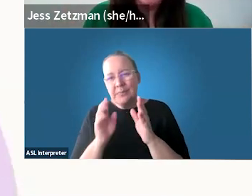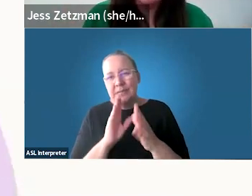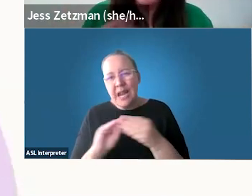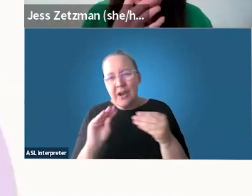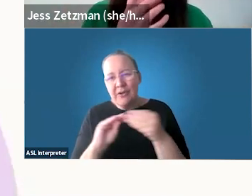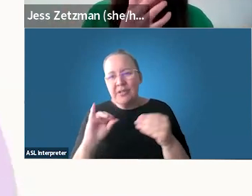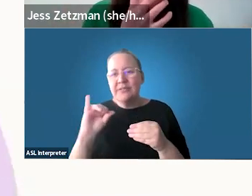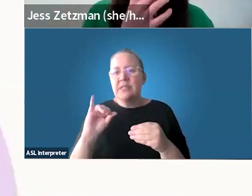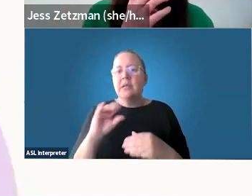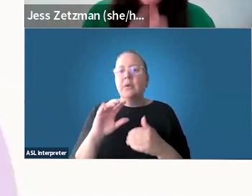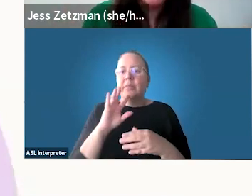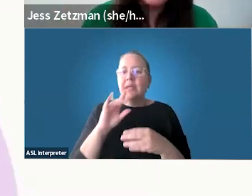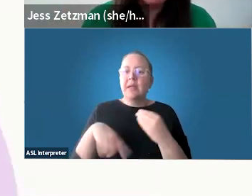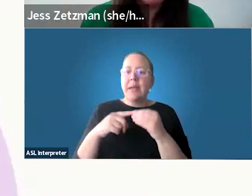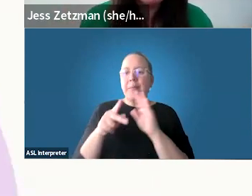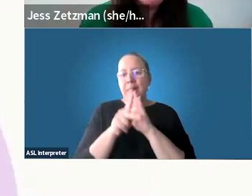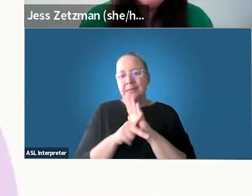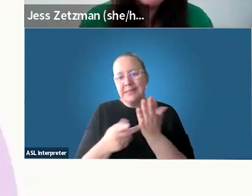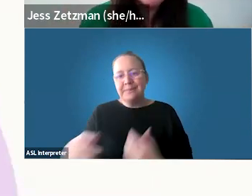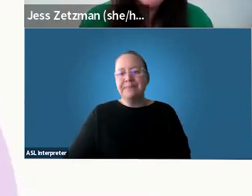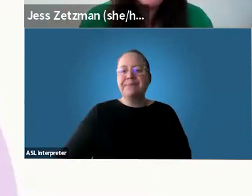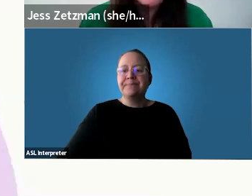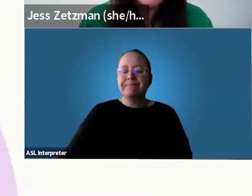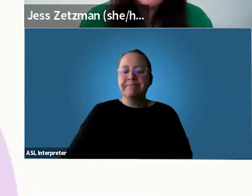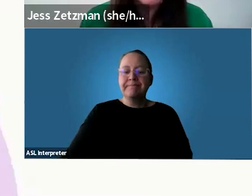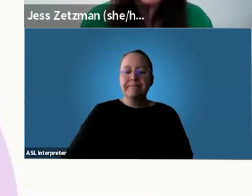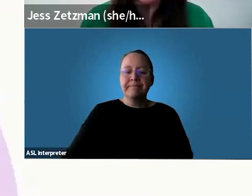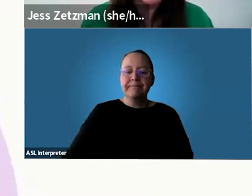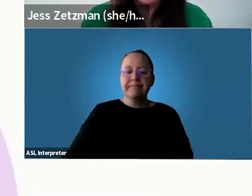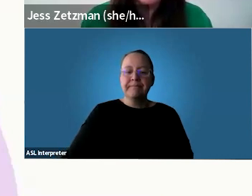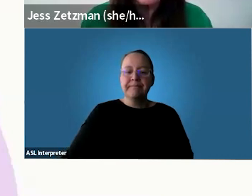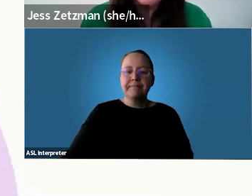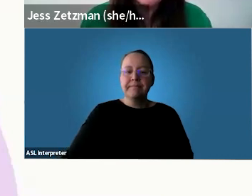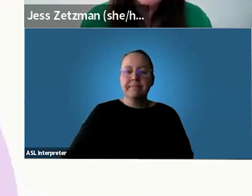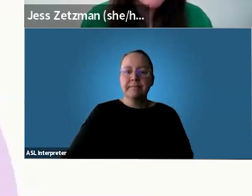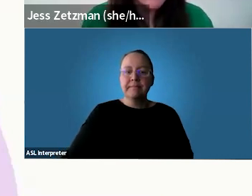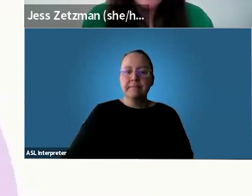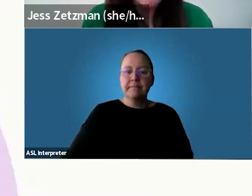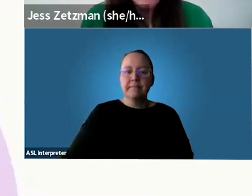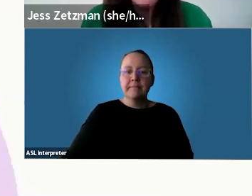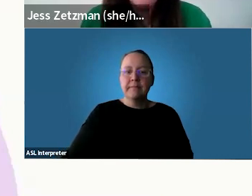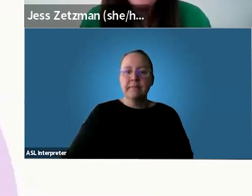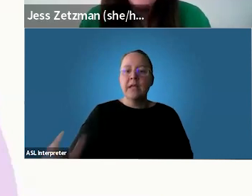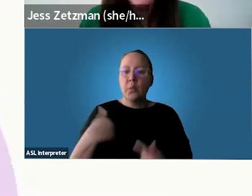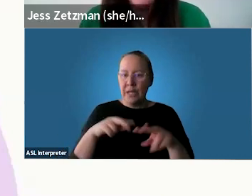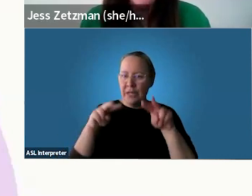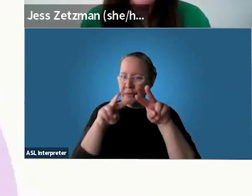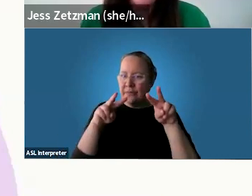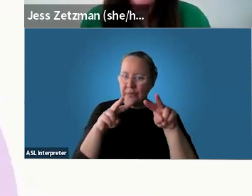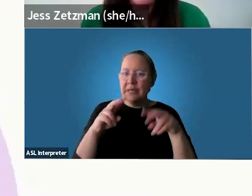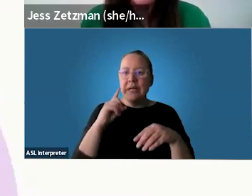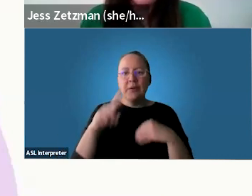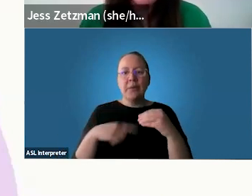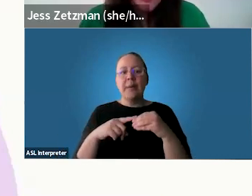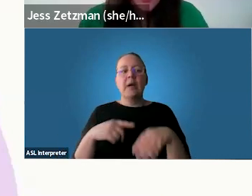thinking about policies? And so, we look forward also to hearing from you about how you're